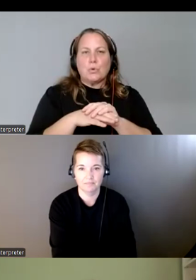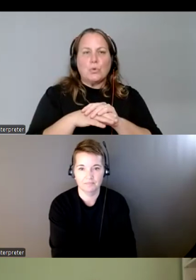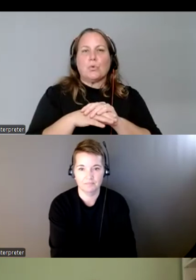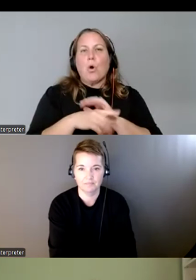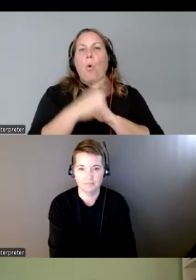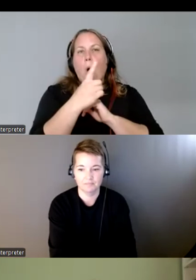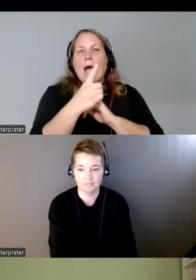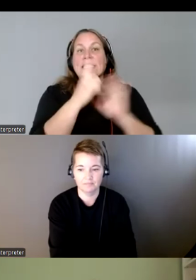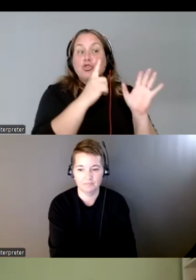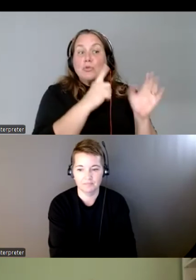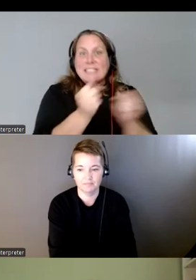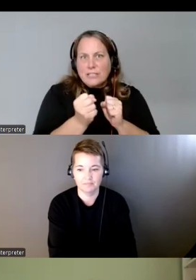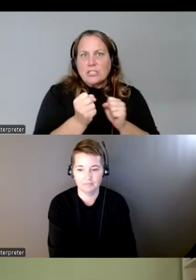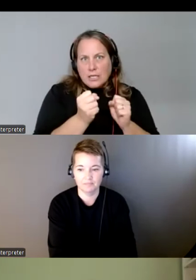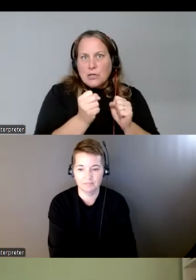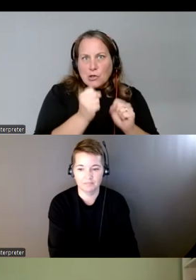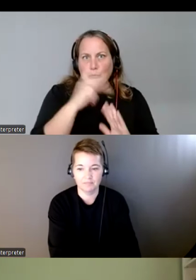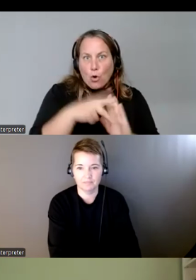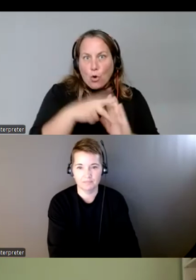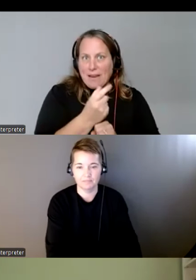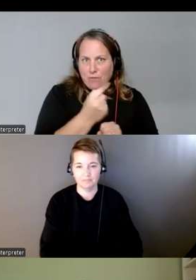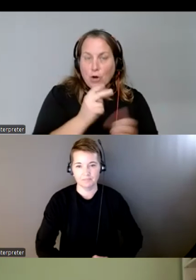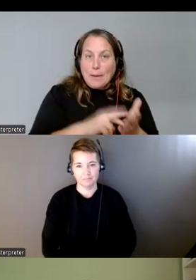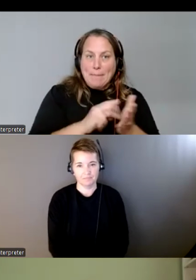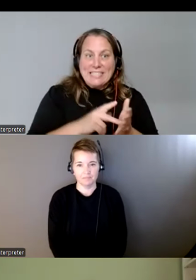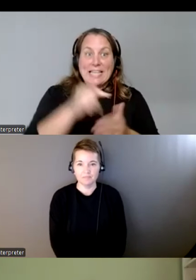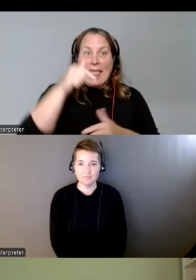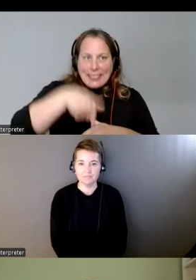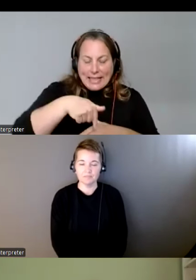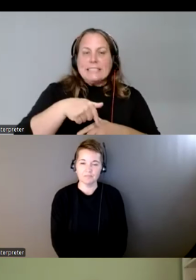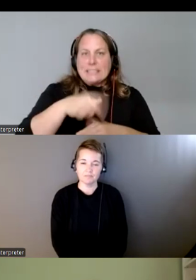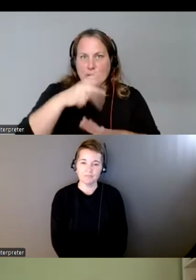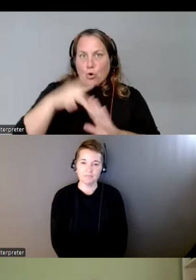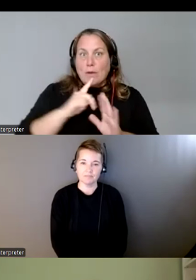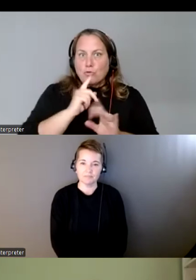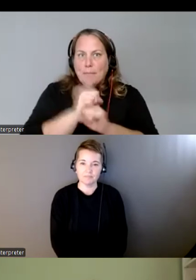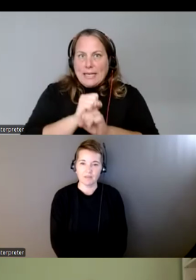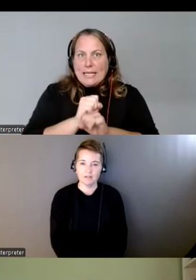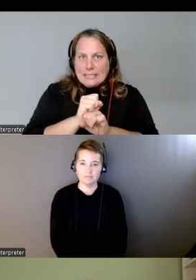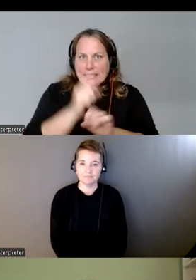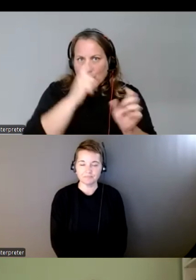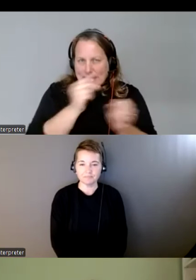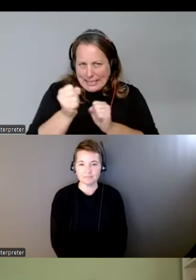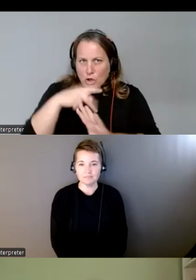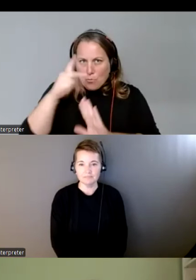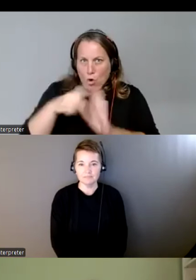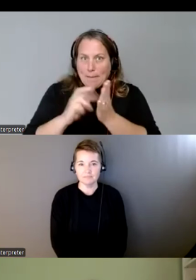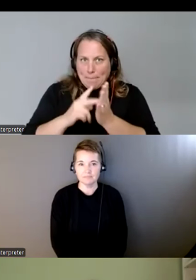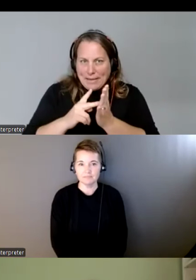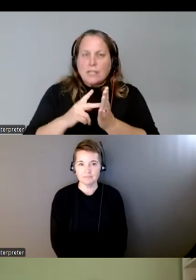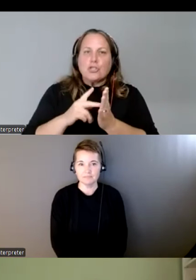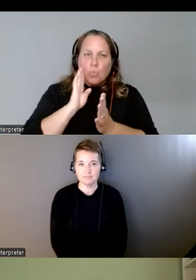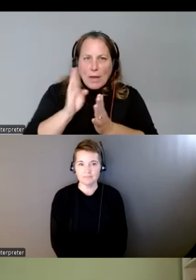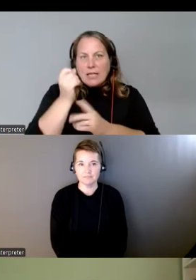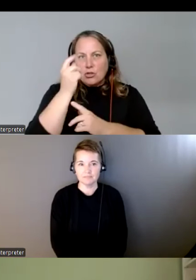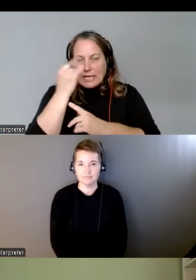year. So knowing that Artists in the Library is a strategic program helps you to understand your